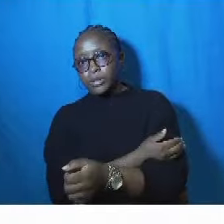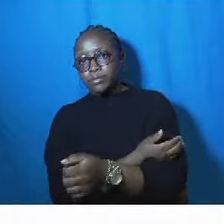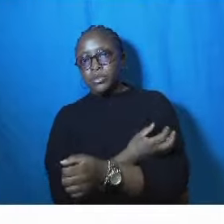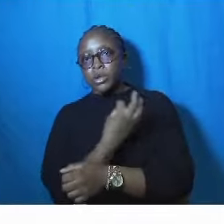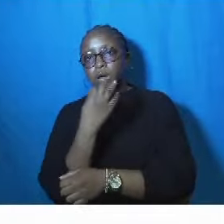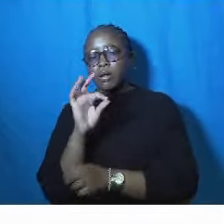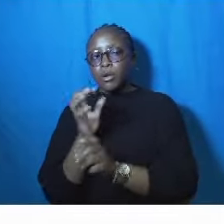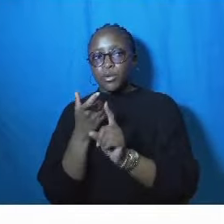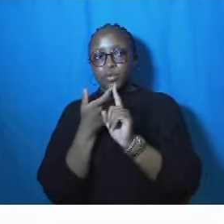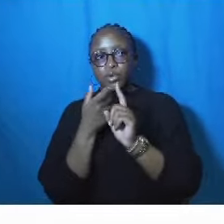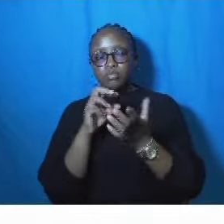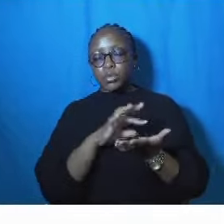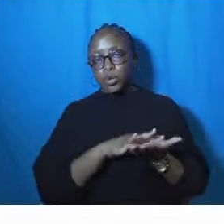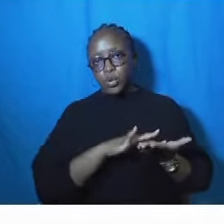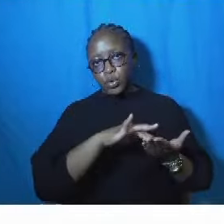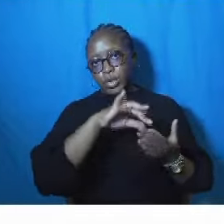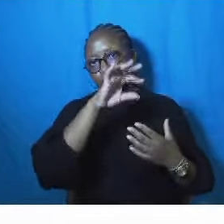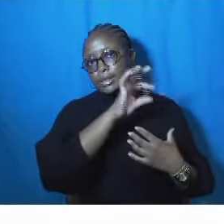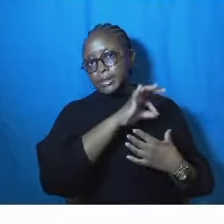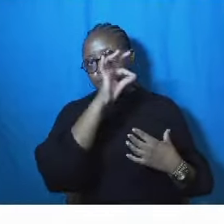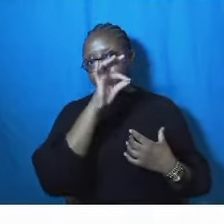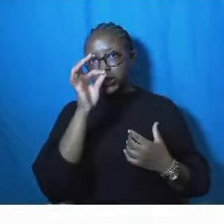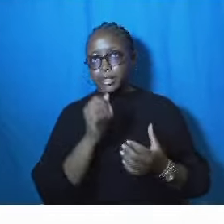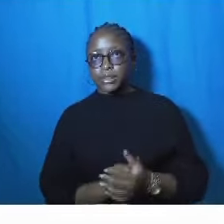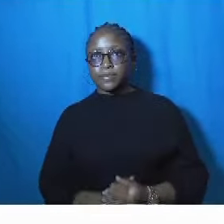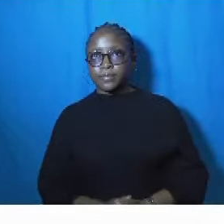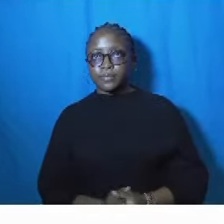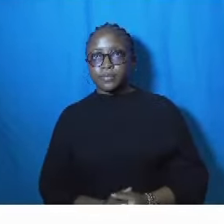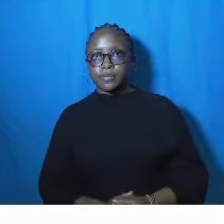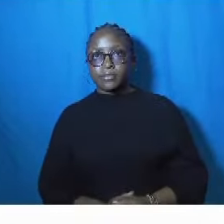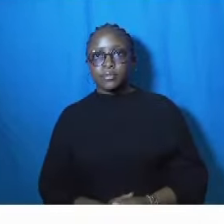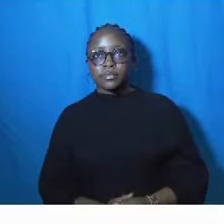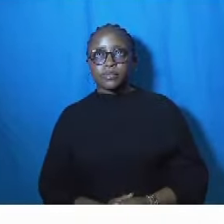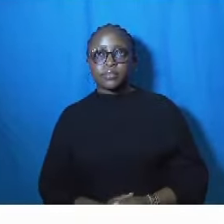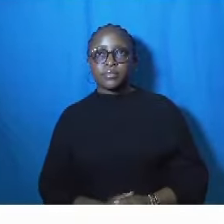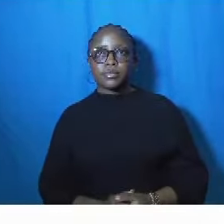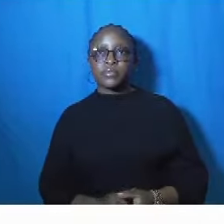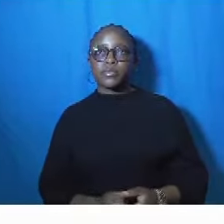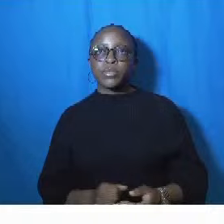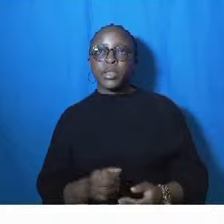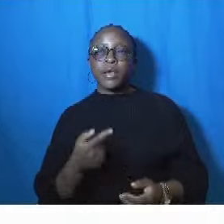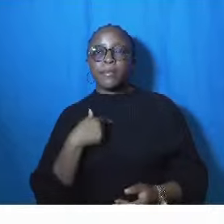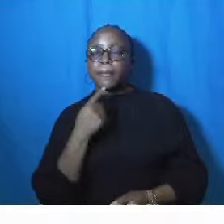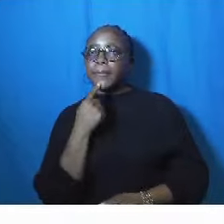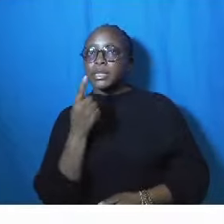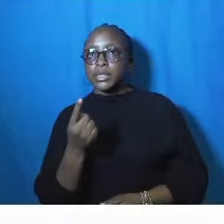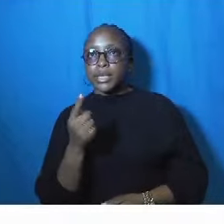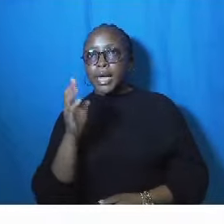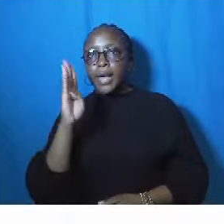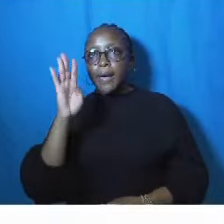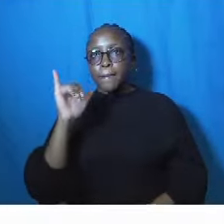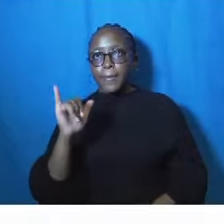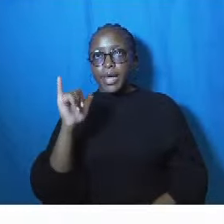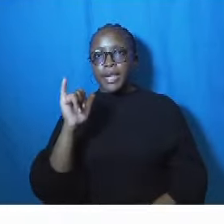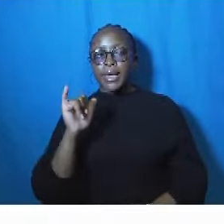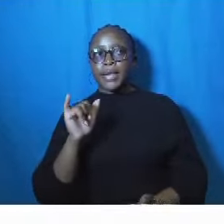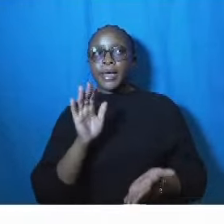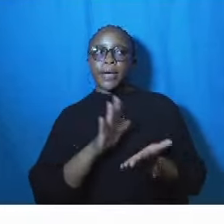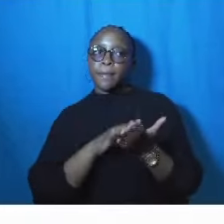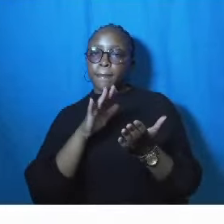that? When it was read, or when I've said it? By the power of the Holy Spirit.